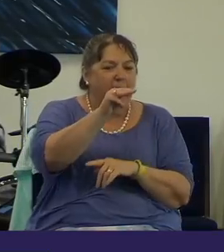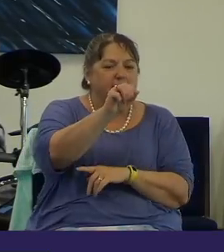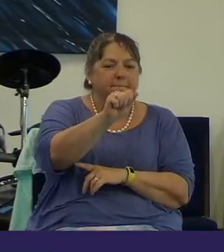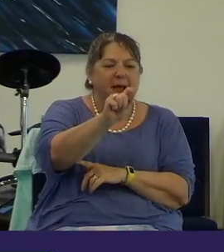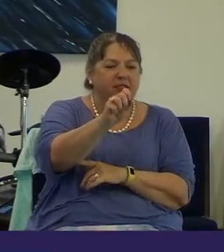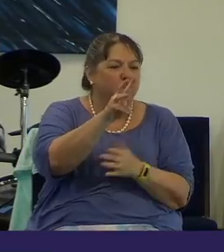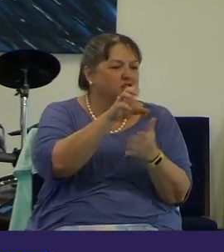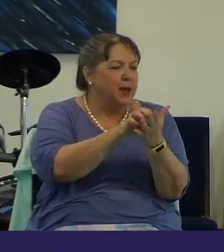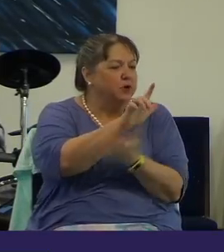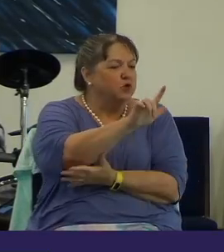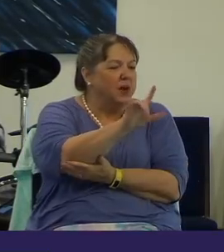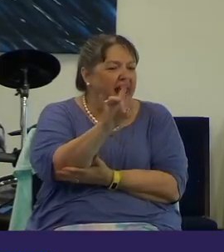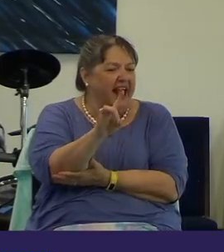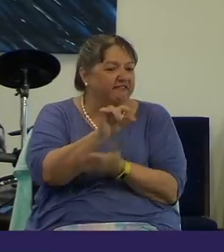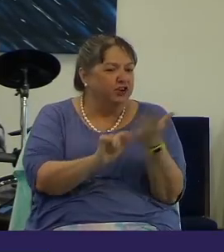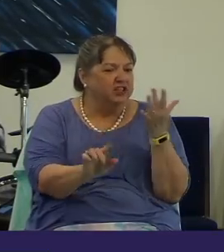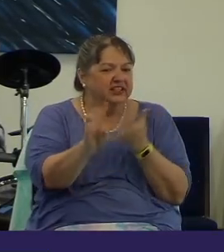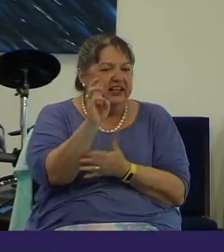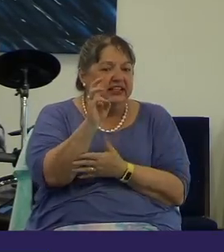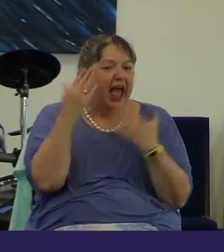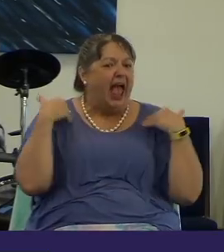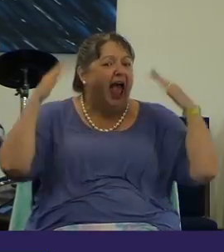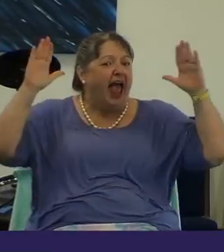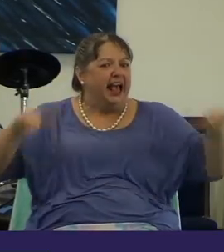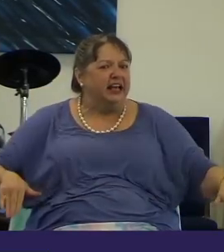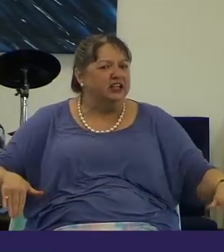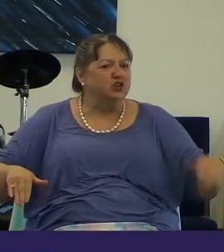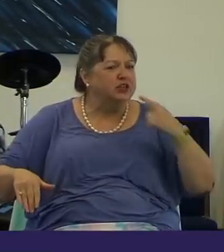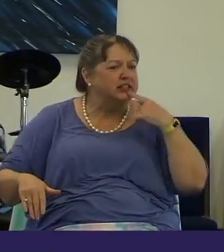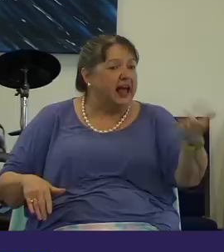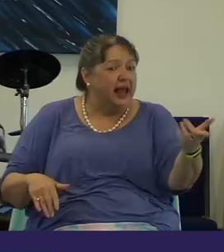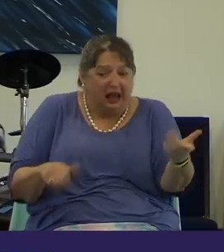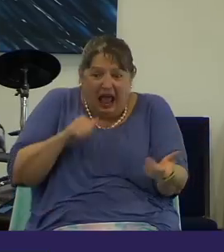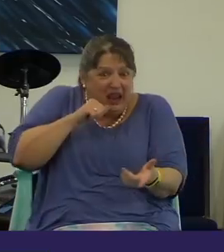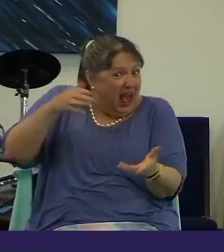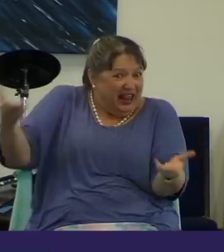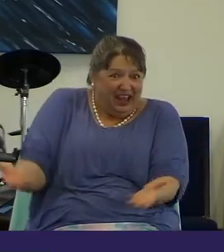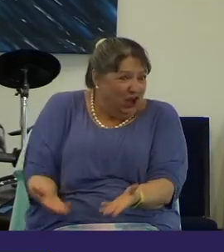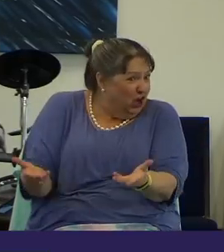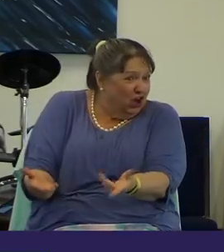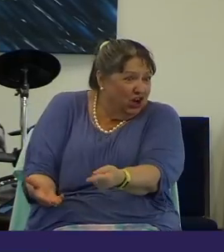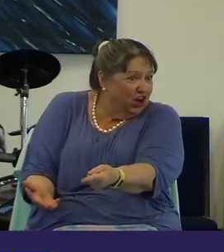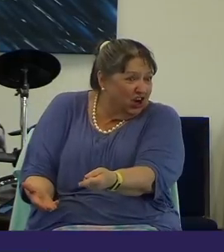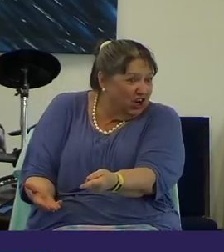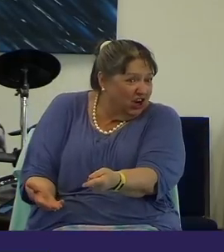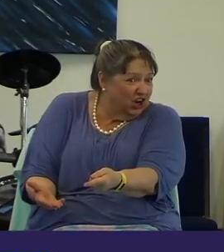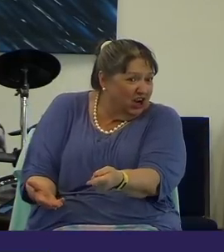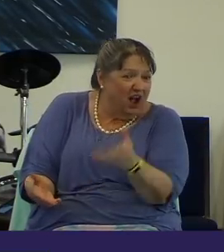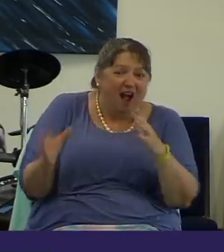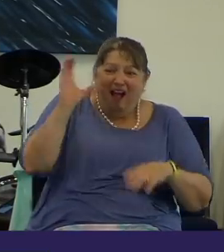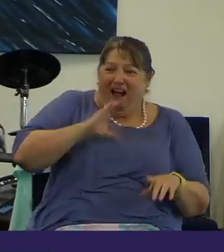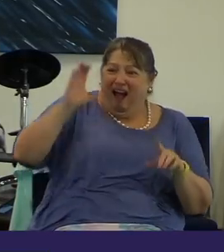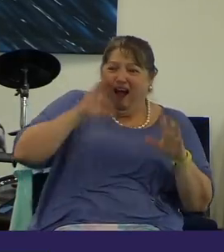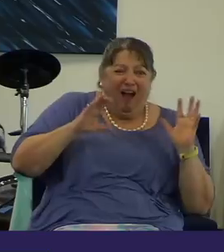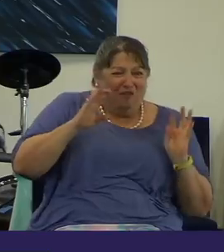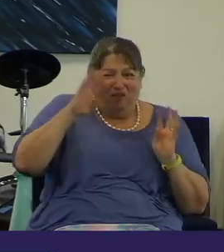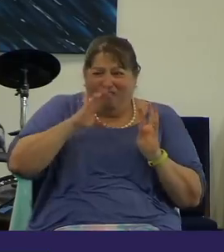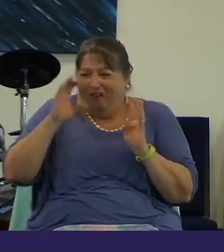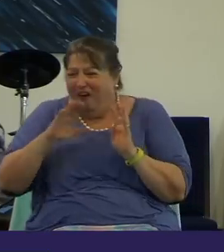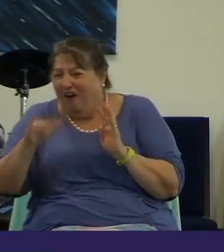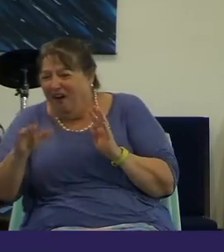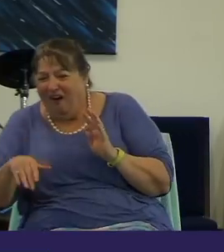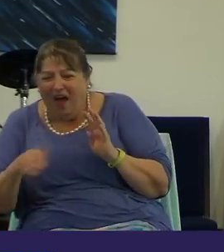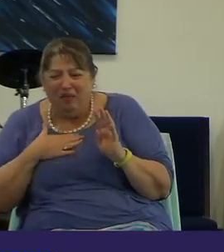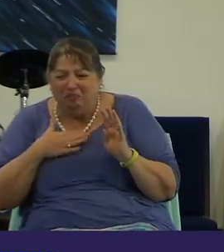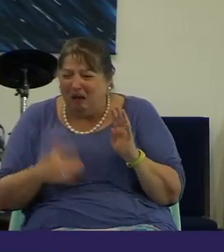6. It was an angel who said this. He is not here. They went to look for Jesus. They went to see the dead body.